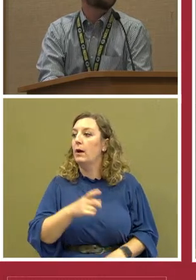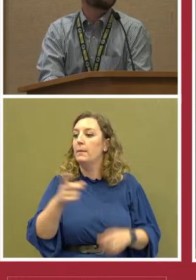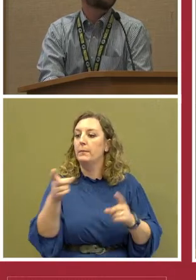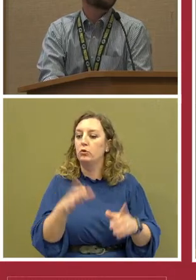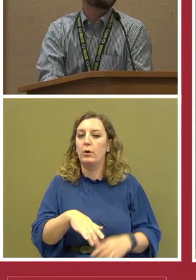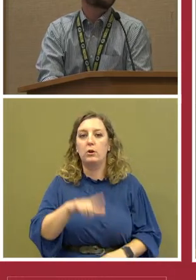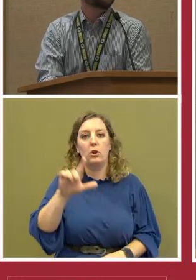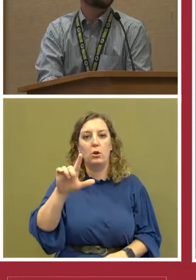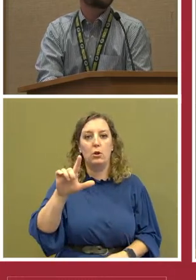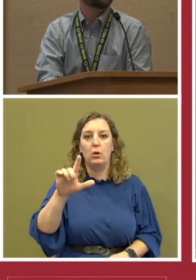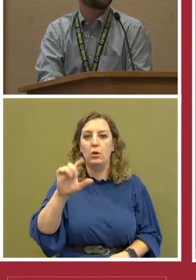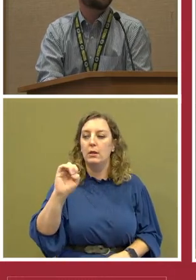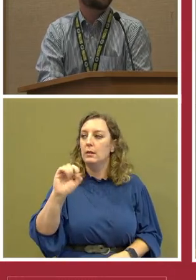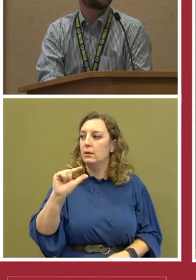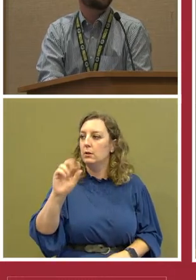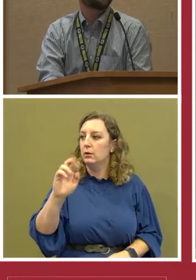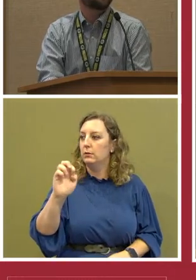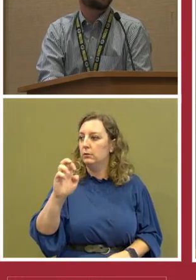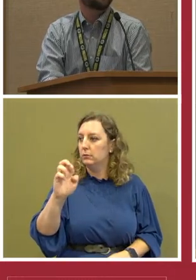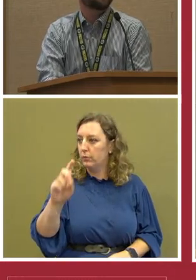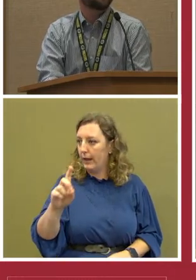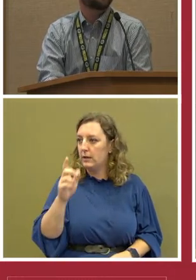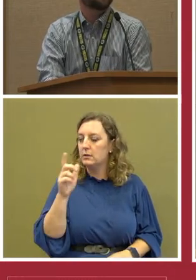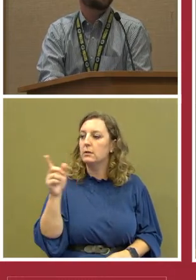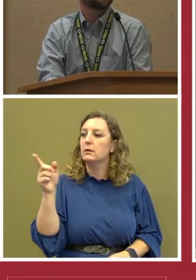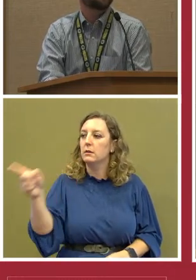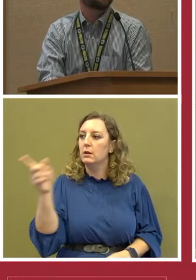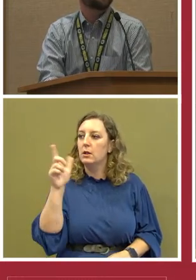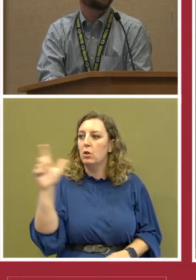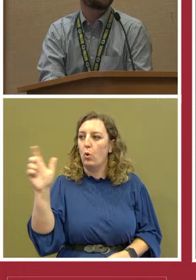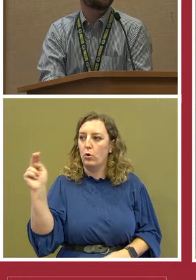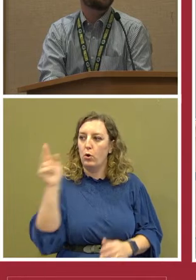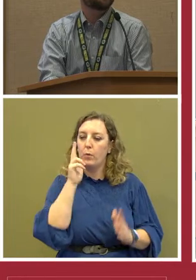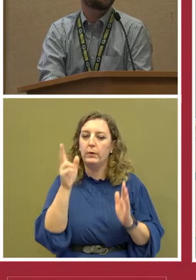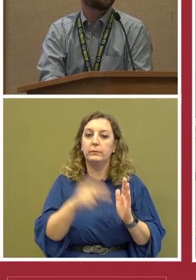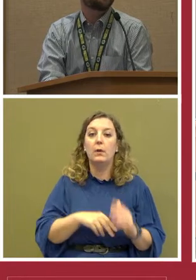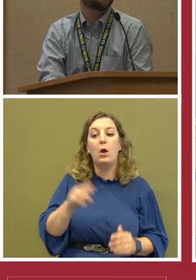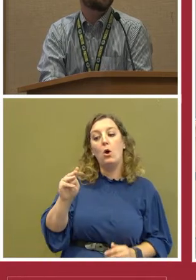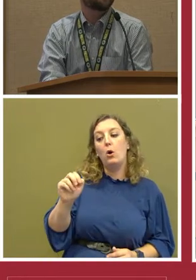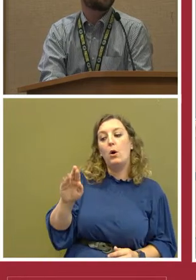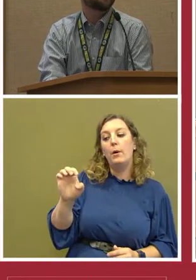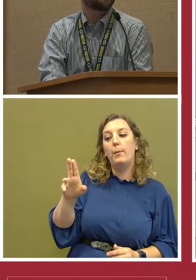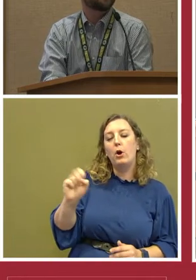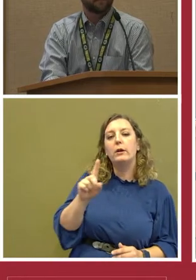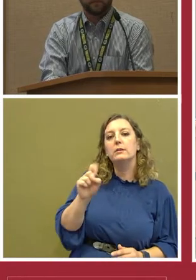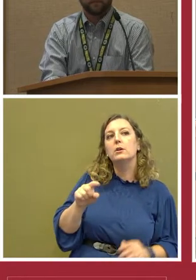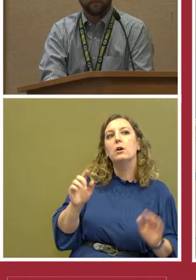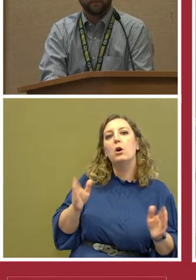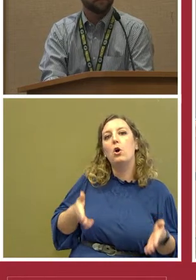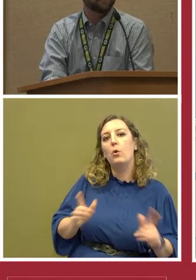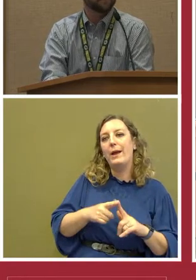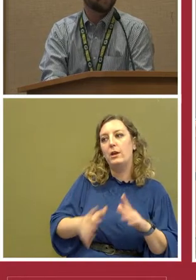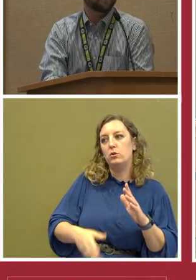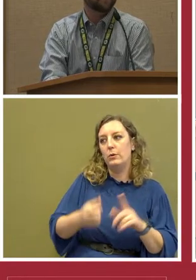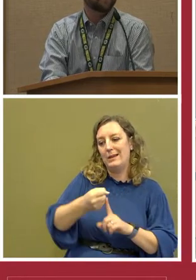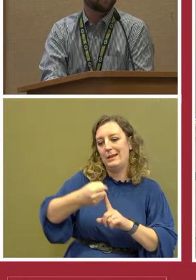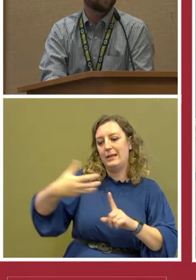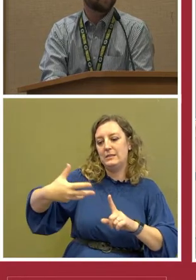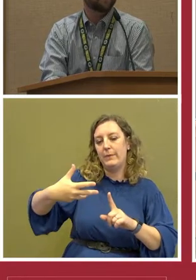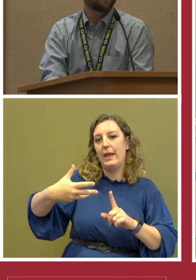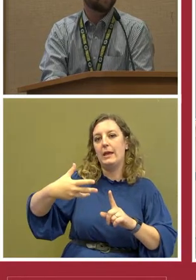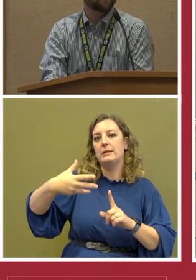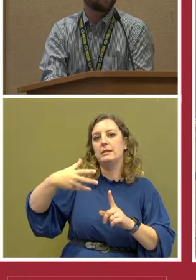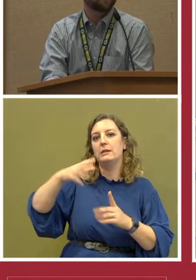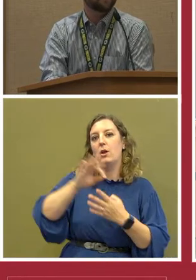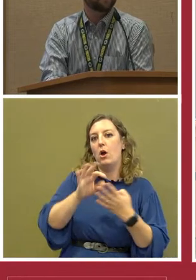LaGrange that Dr. Nordquist is going to read. Marcus's question is there a way to add the expanded option of the